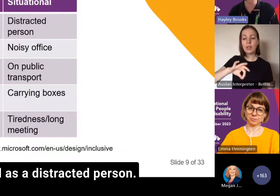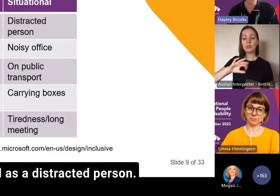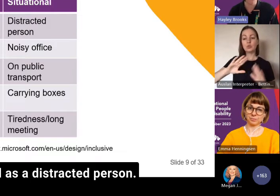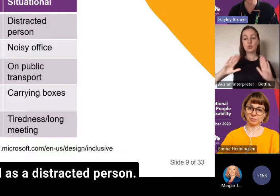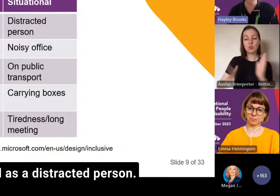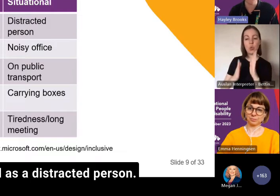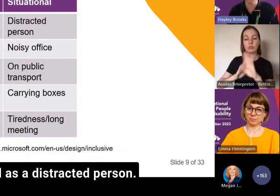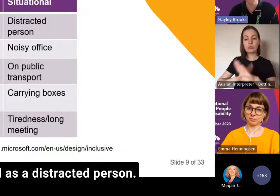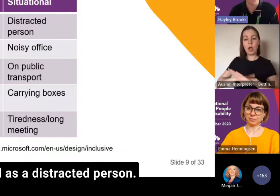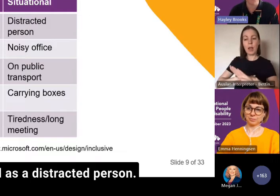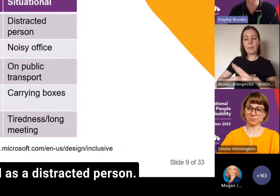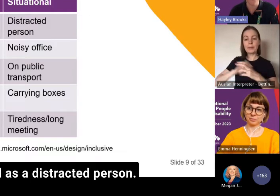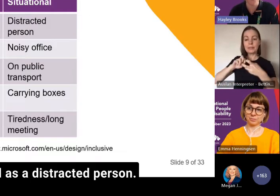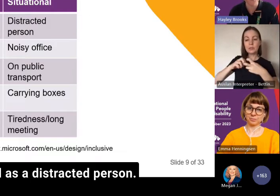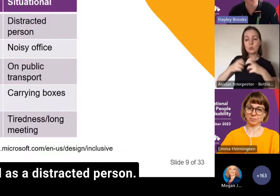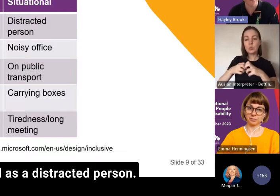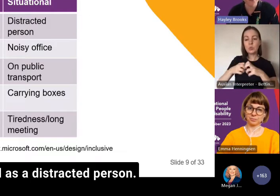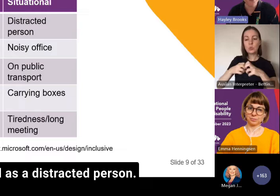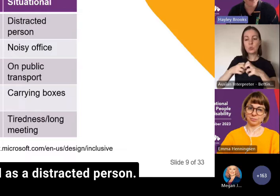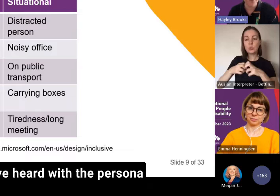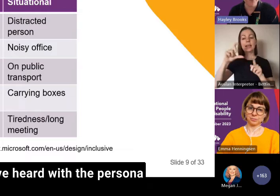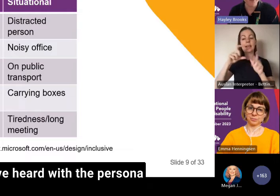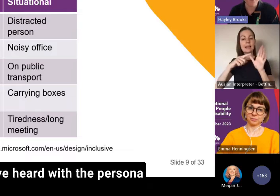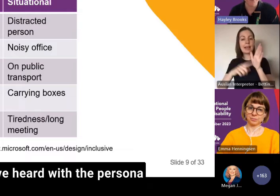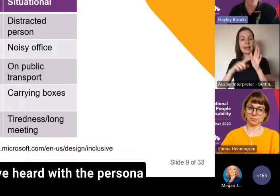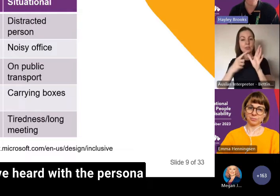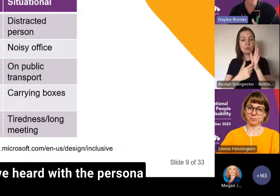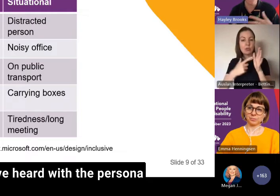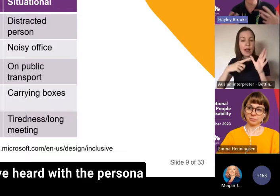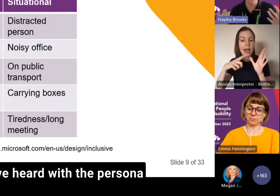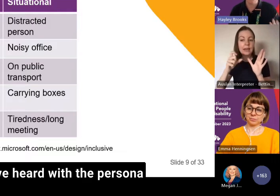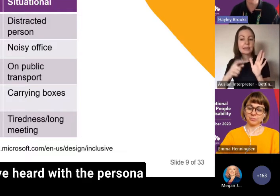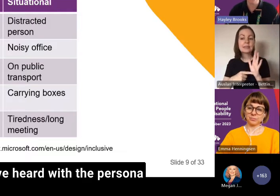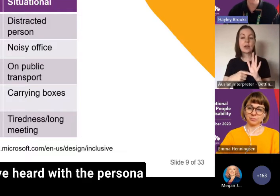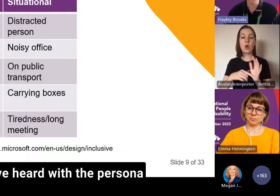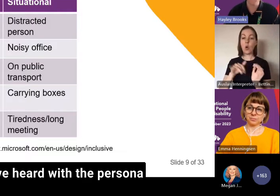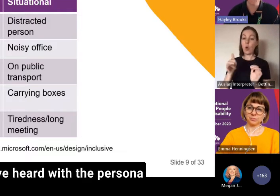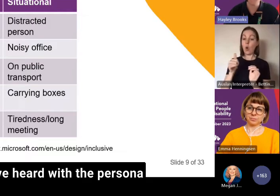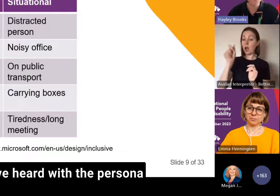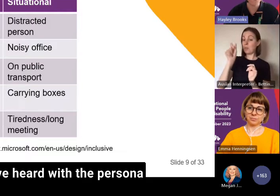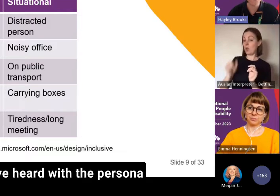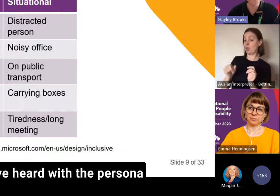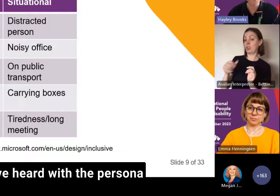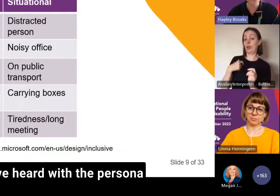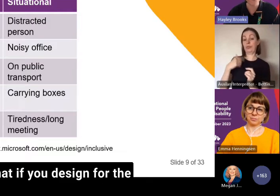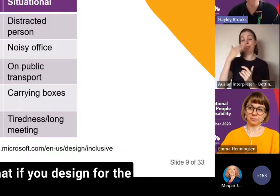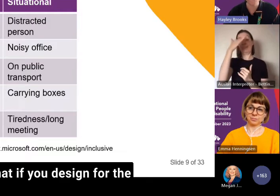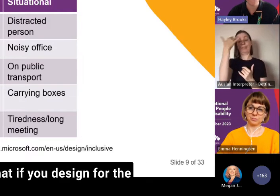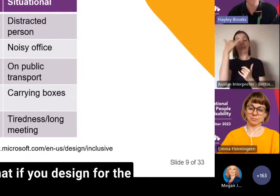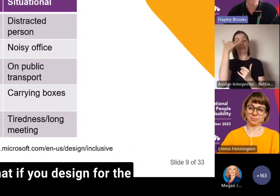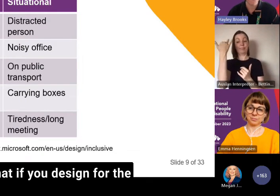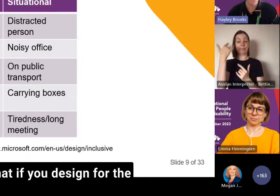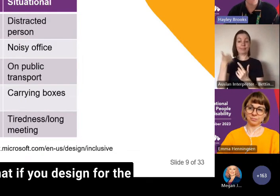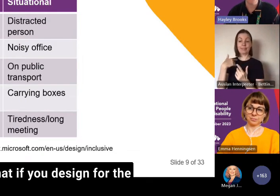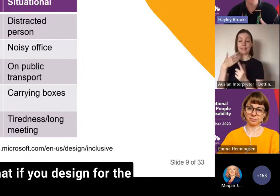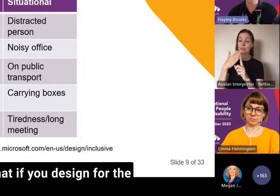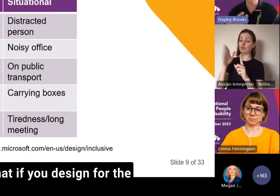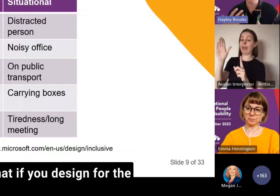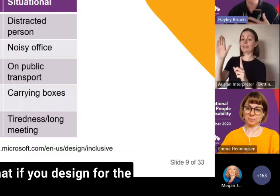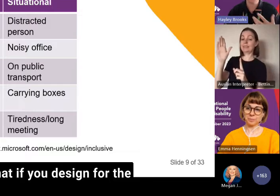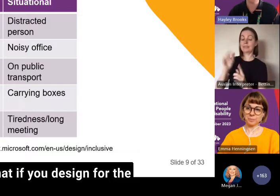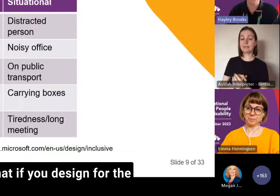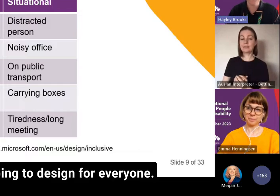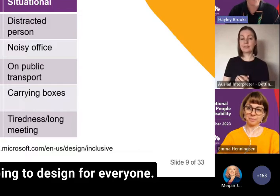also situational as a distracted person. And one thing I've heard with the persona spectrum is that if